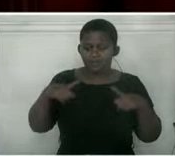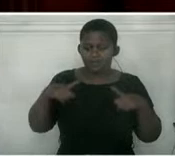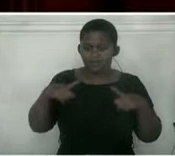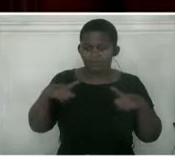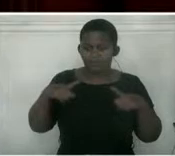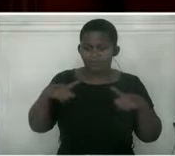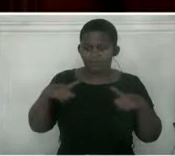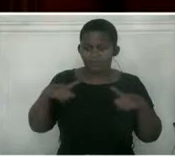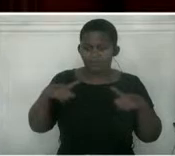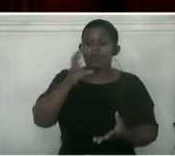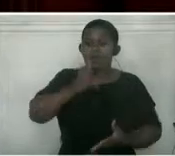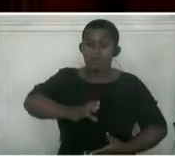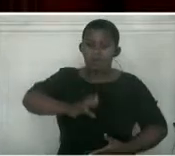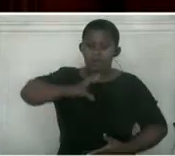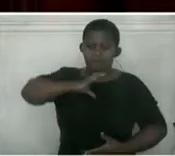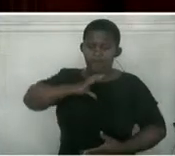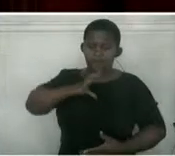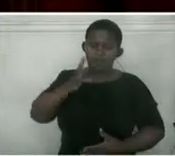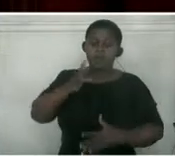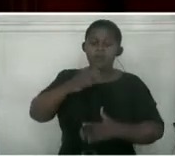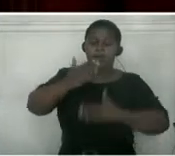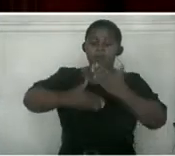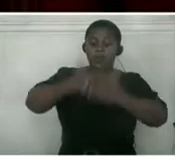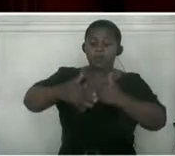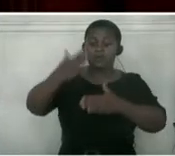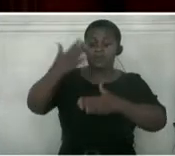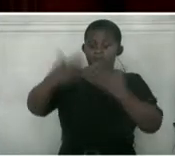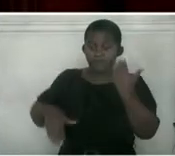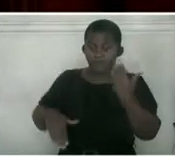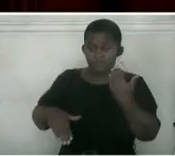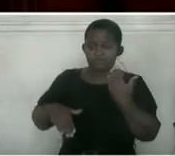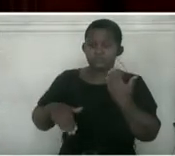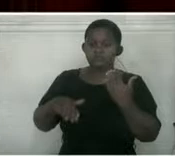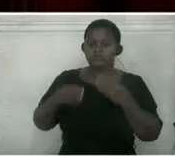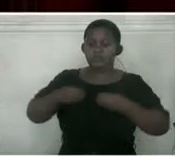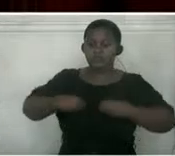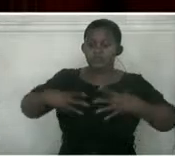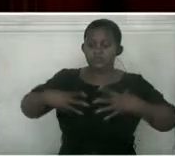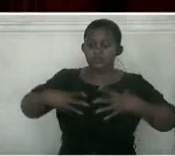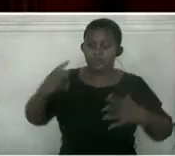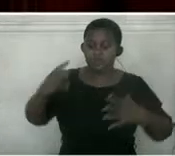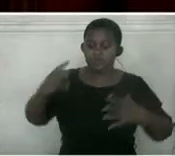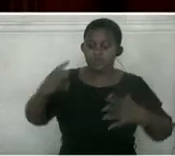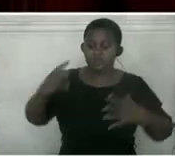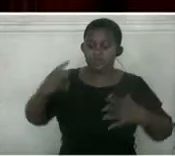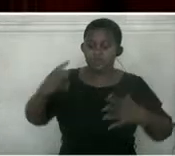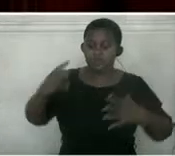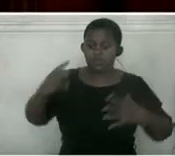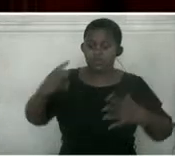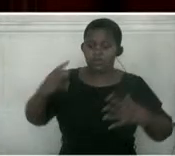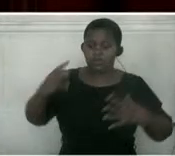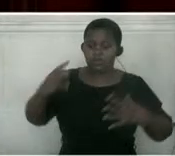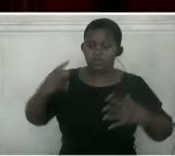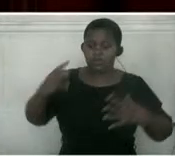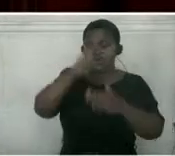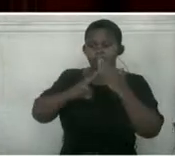that once the process is concluded, this will start. Honourable Speaker,